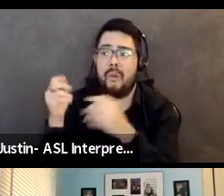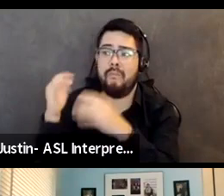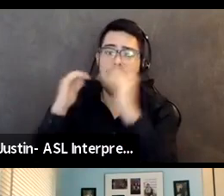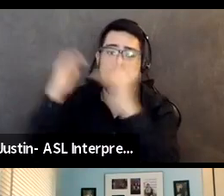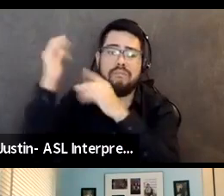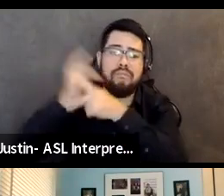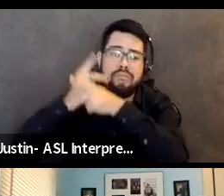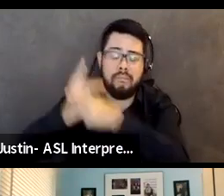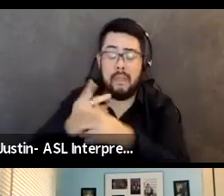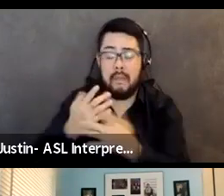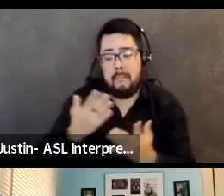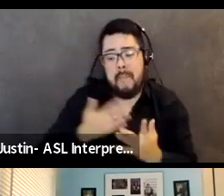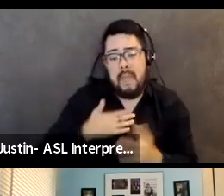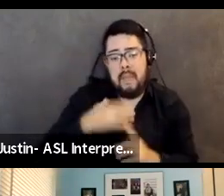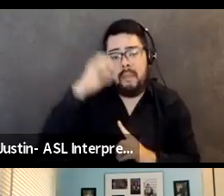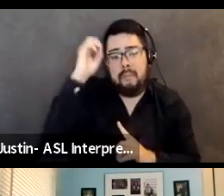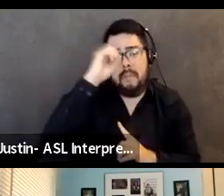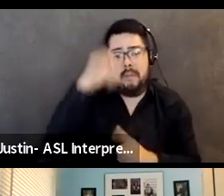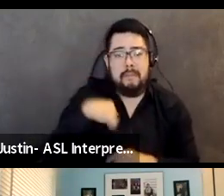opinion